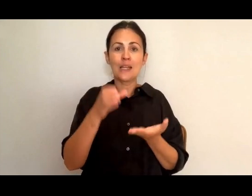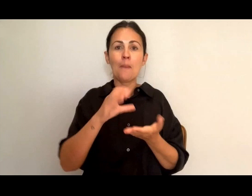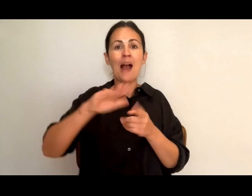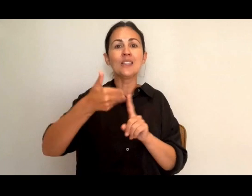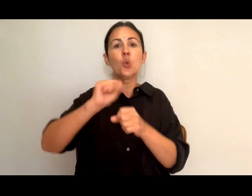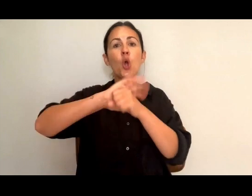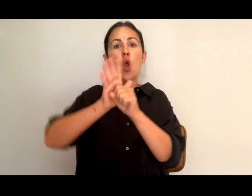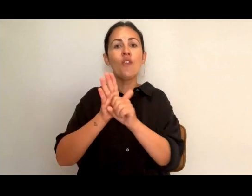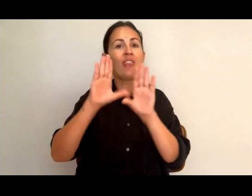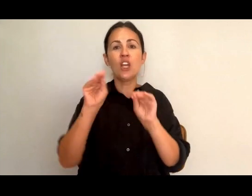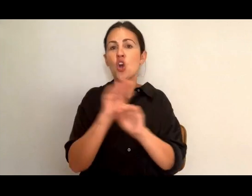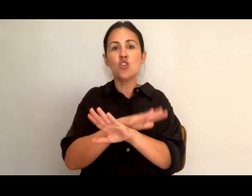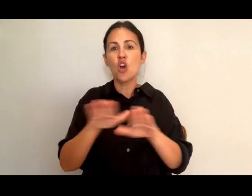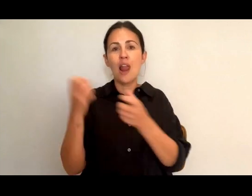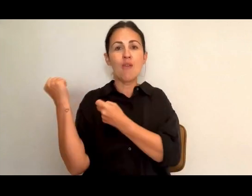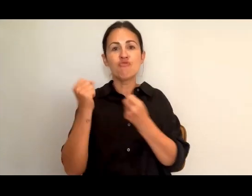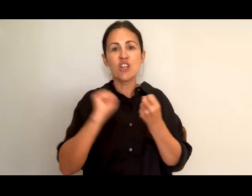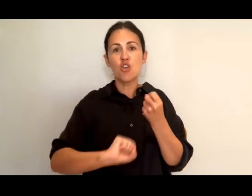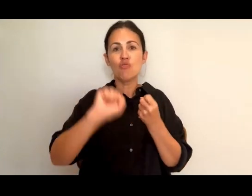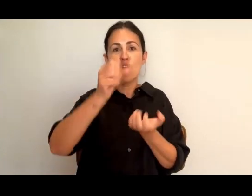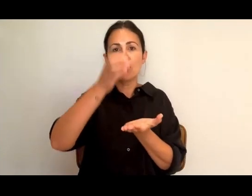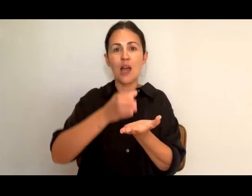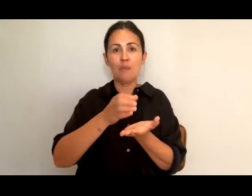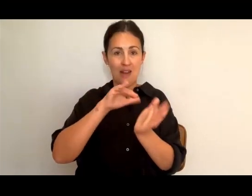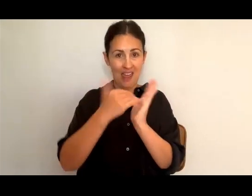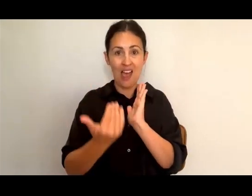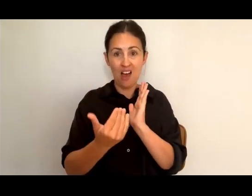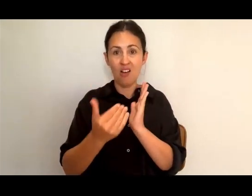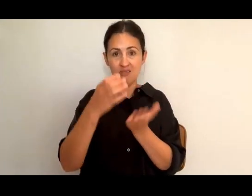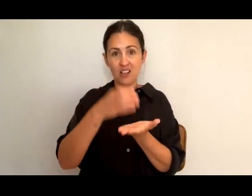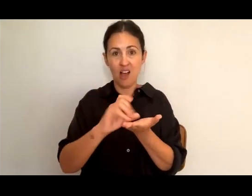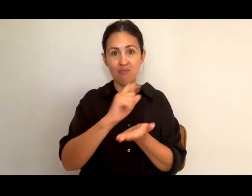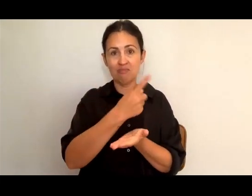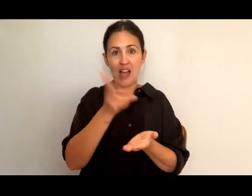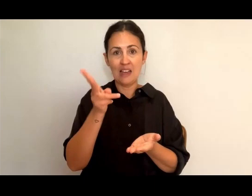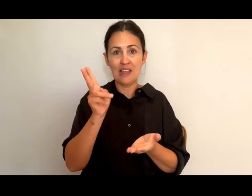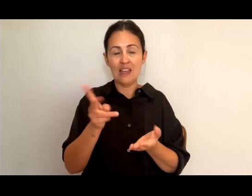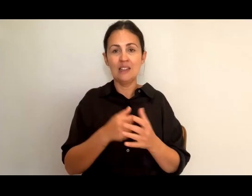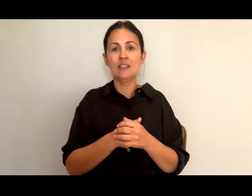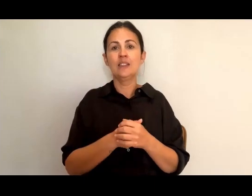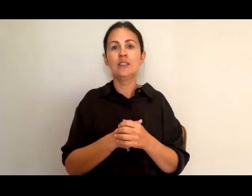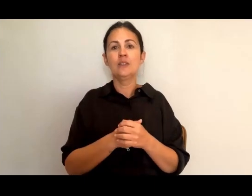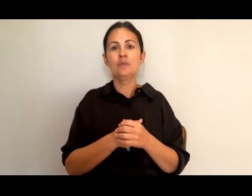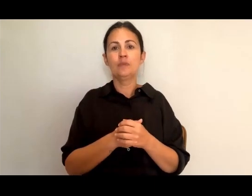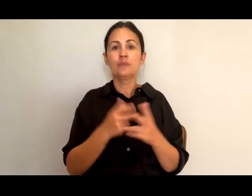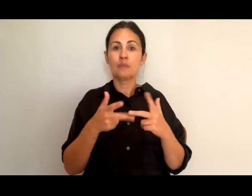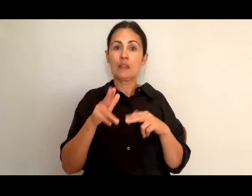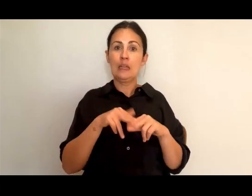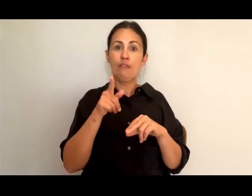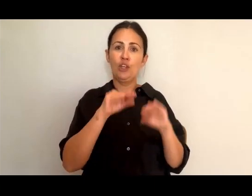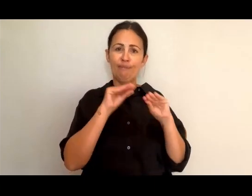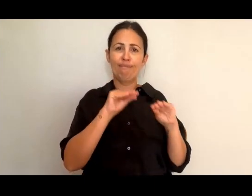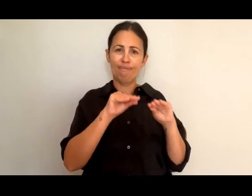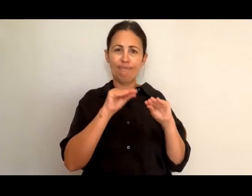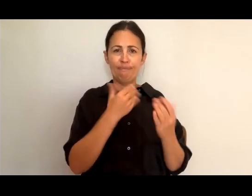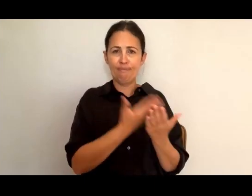an example of waste. But if you are to try and lecture somebody on what they should do with that particular material or inspire people to